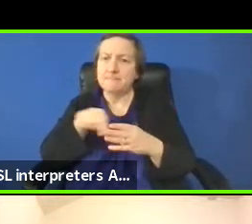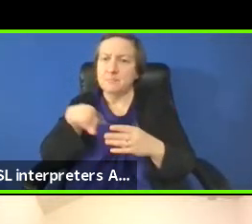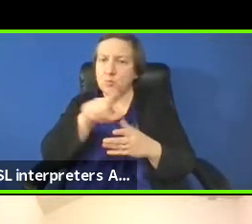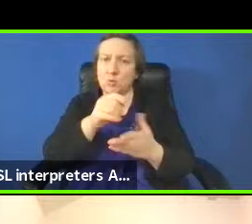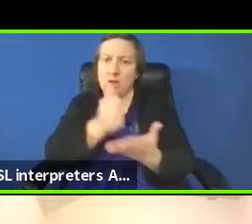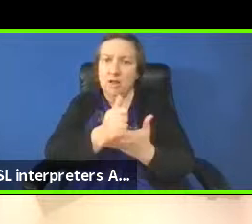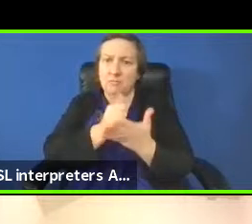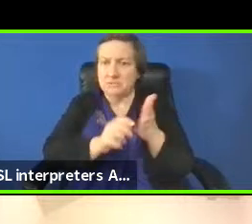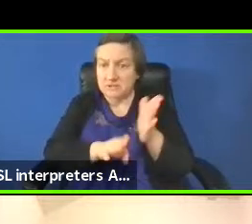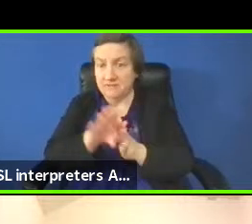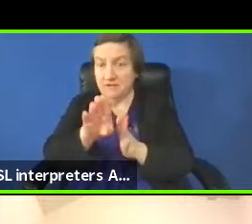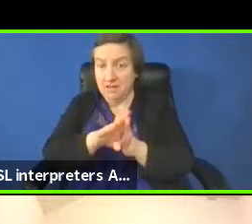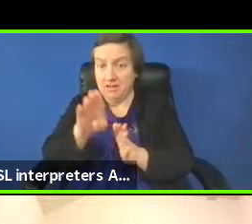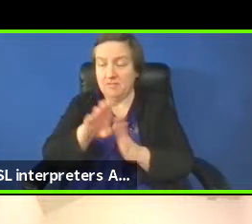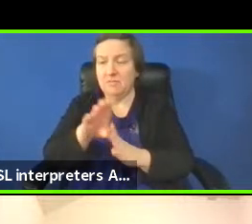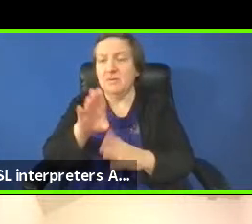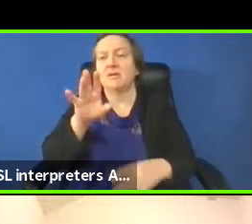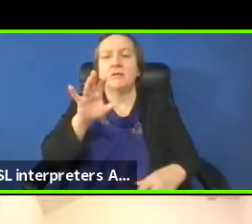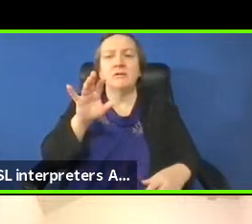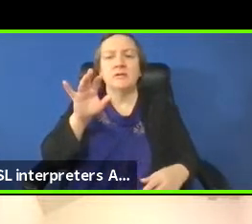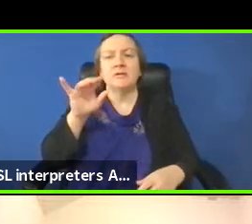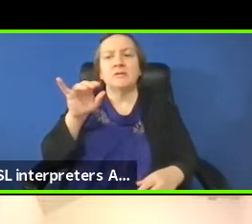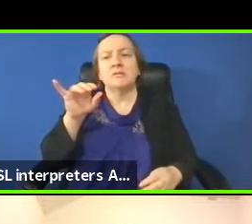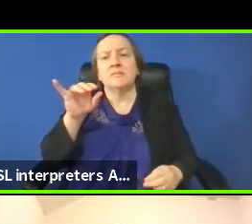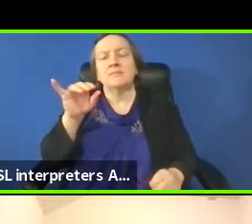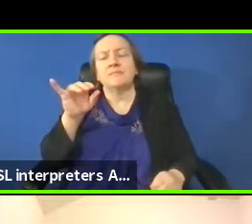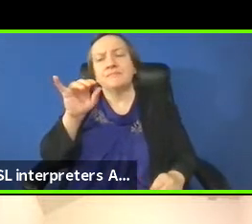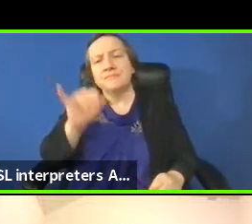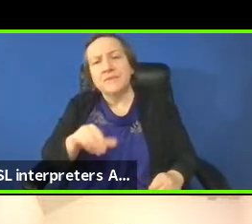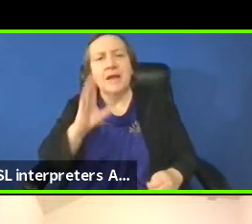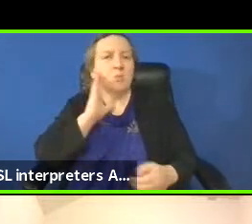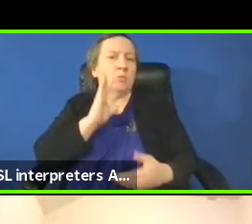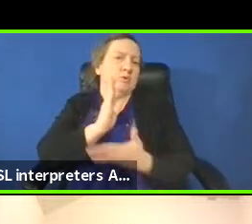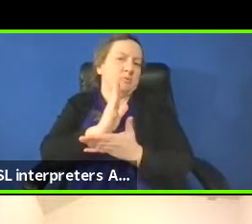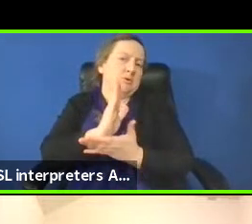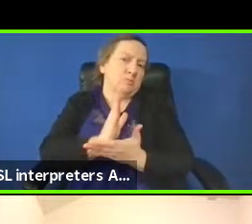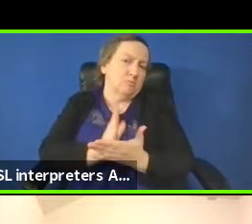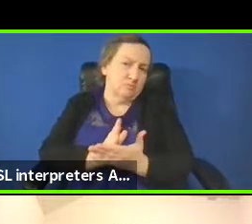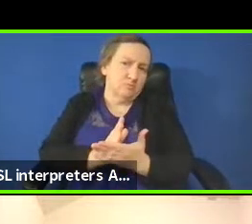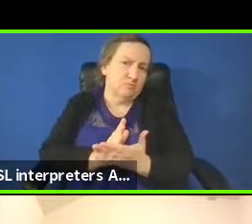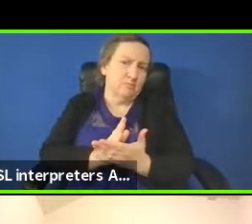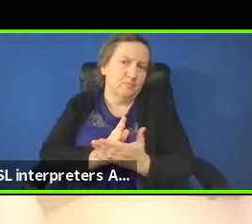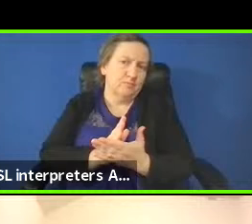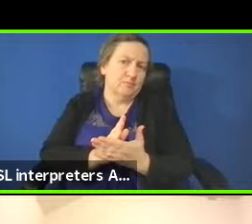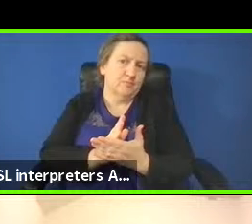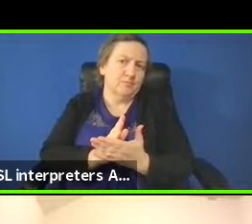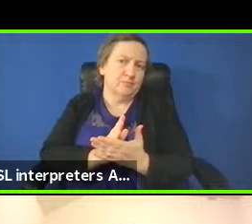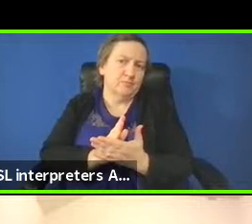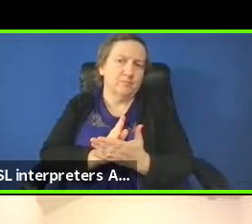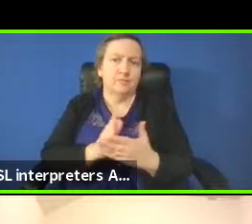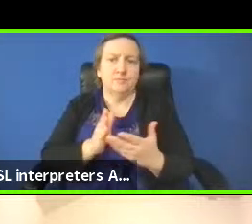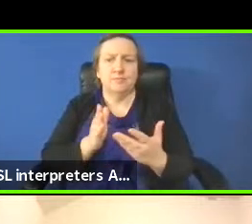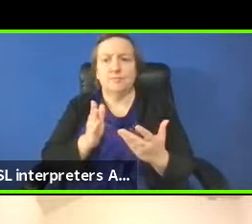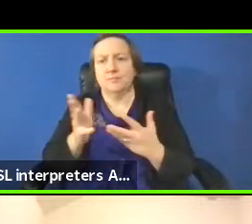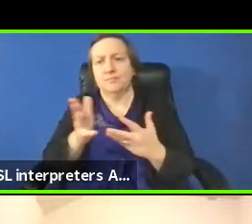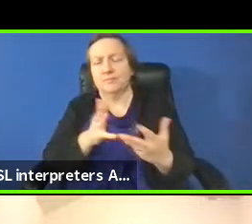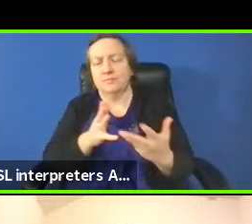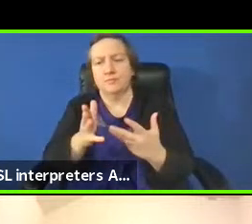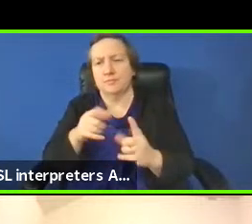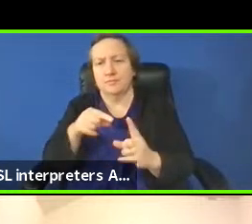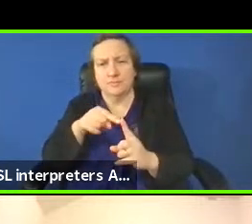help develop, are going to be a part of a mechanism that